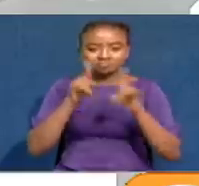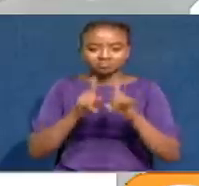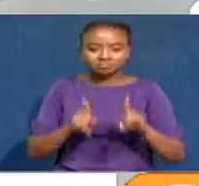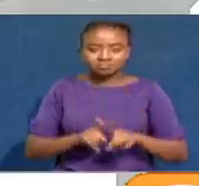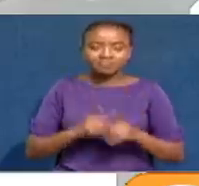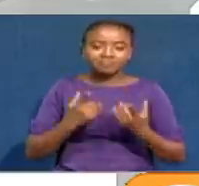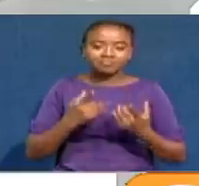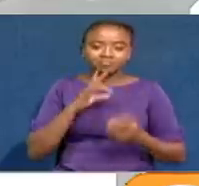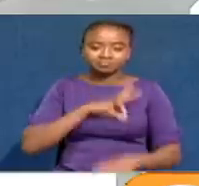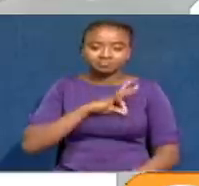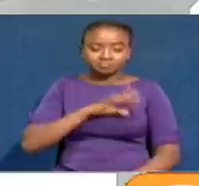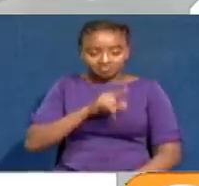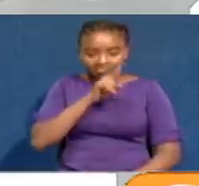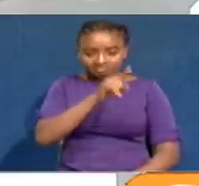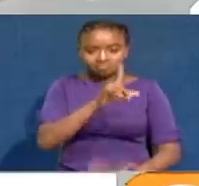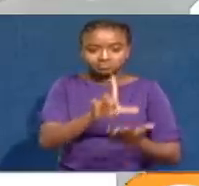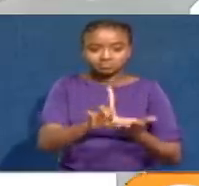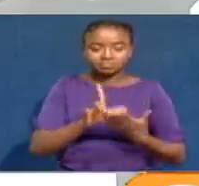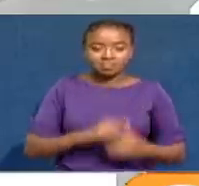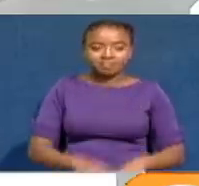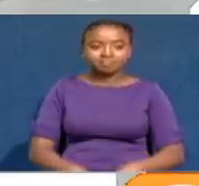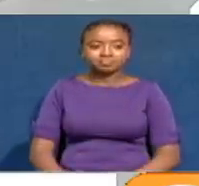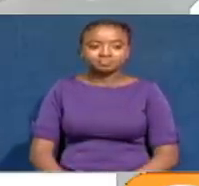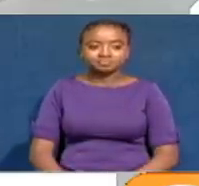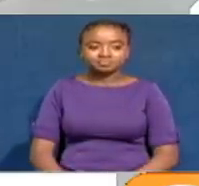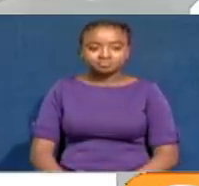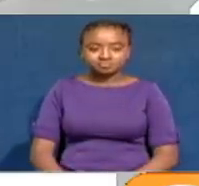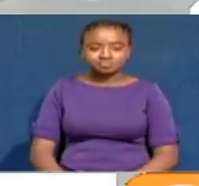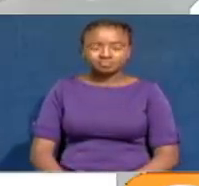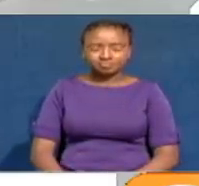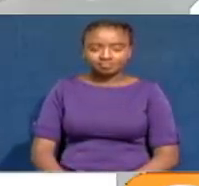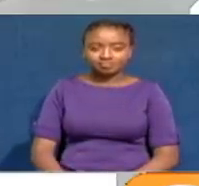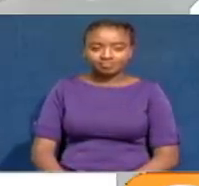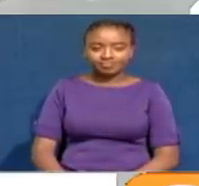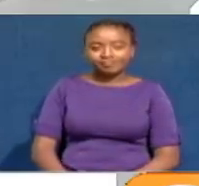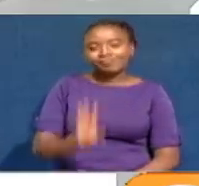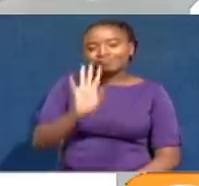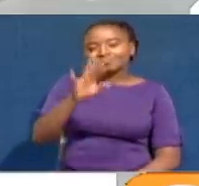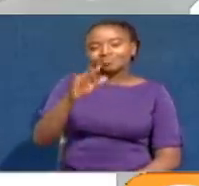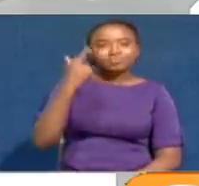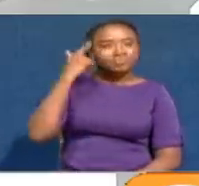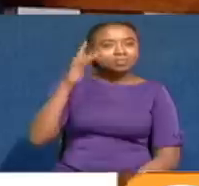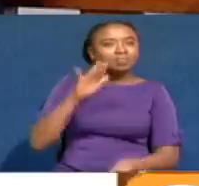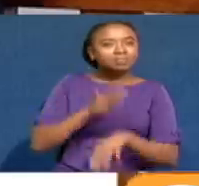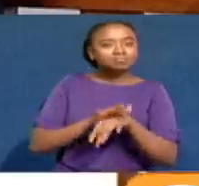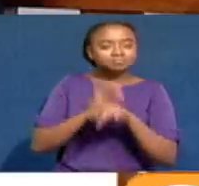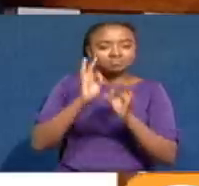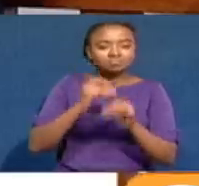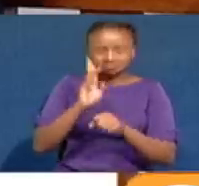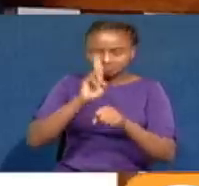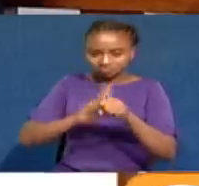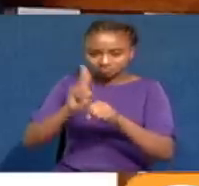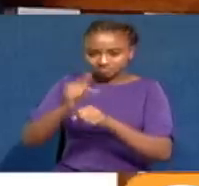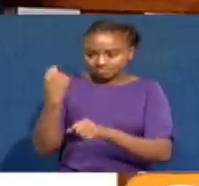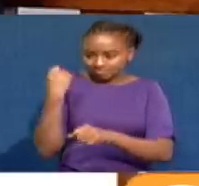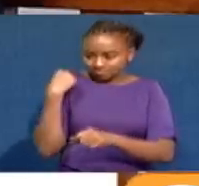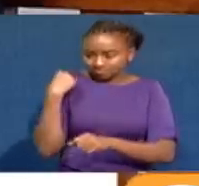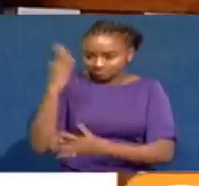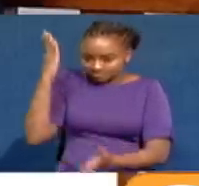thievery have actually benefited from our sweat. Okay, Malcolm. No, I think it is good when you use figures. Don't